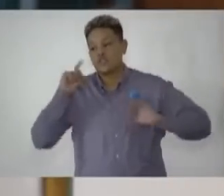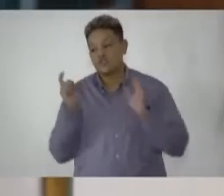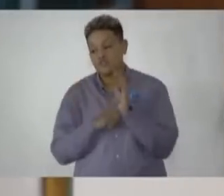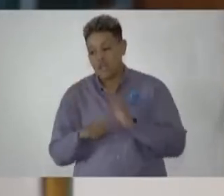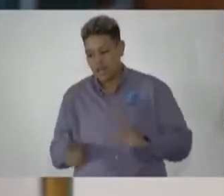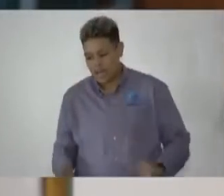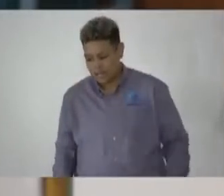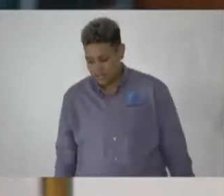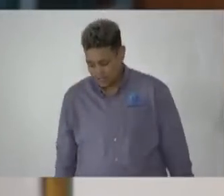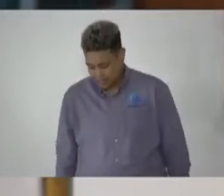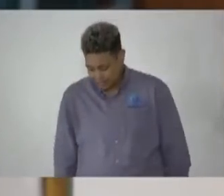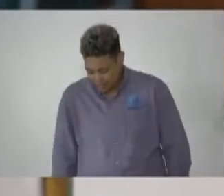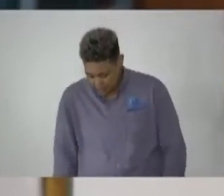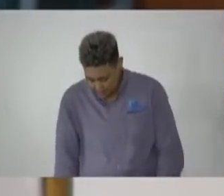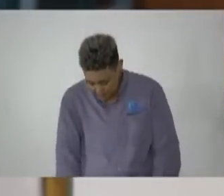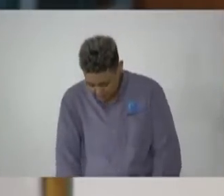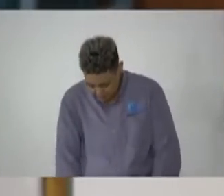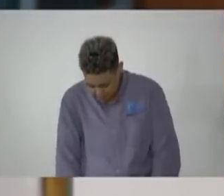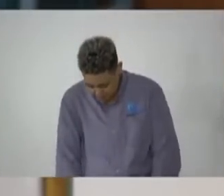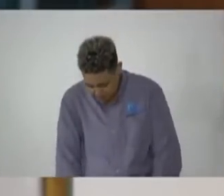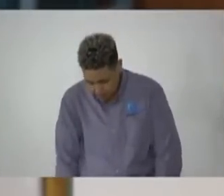recognize